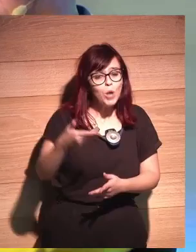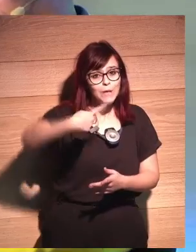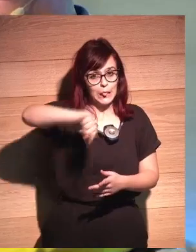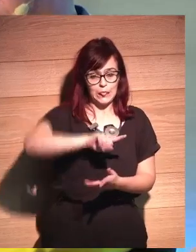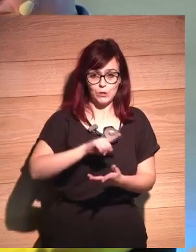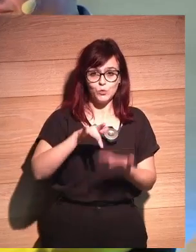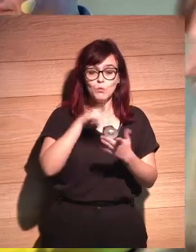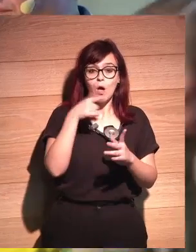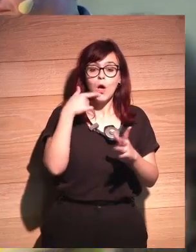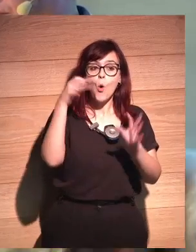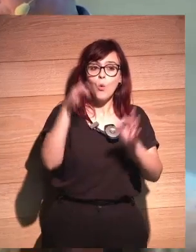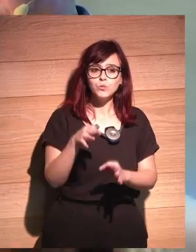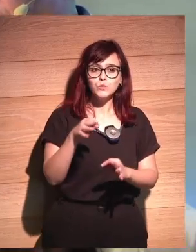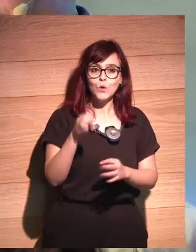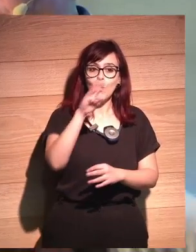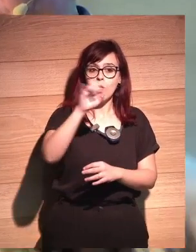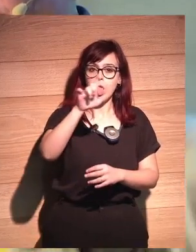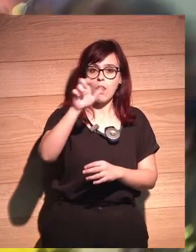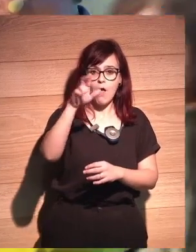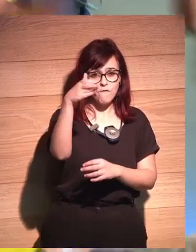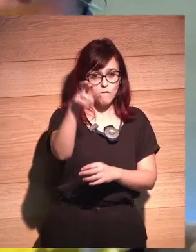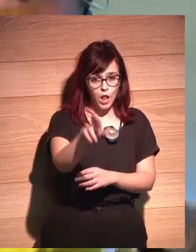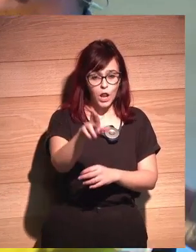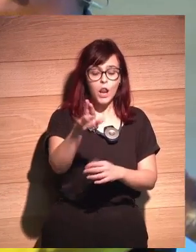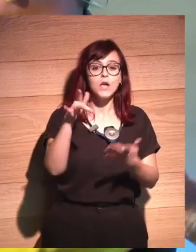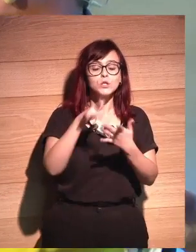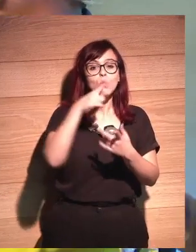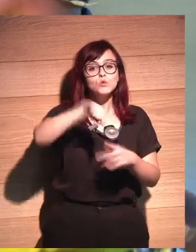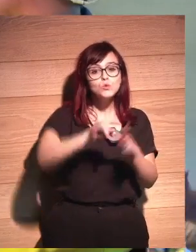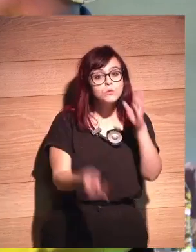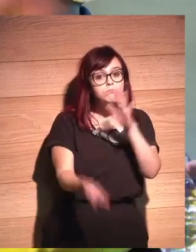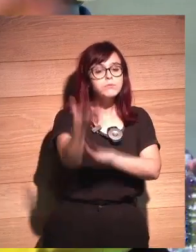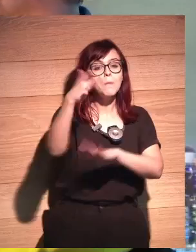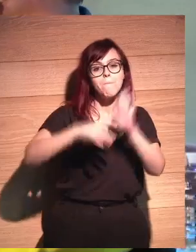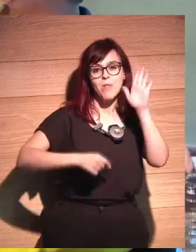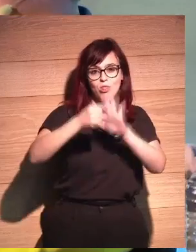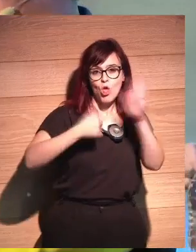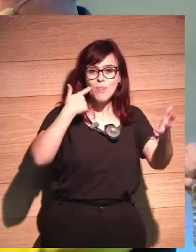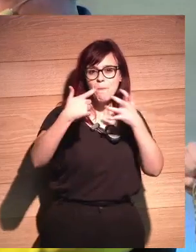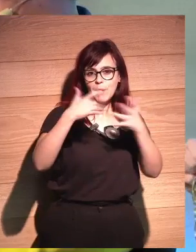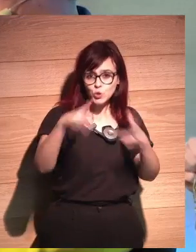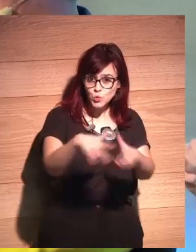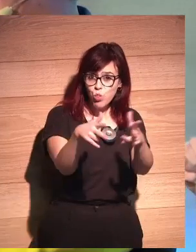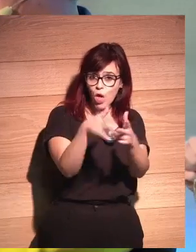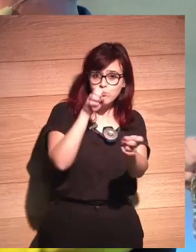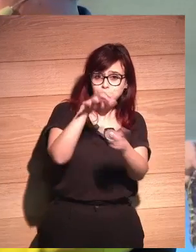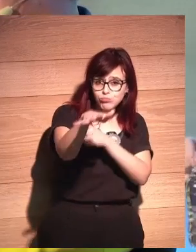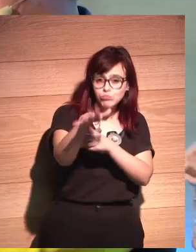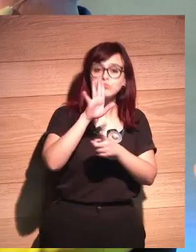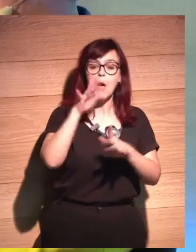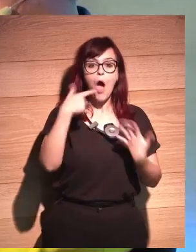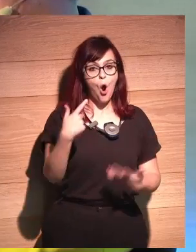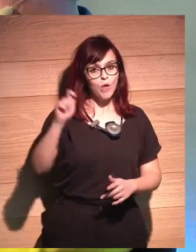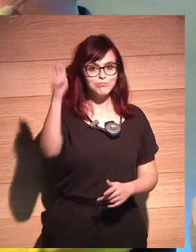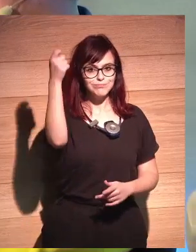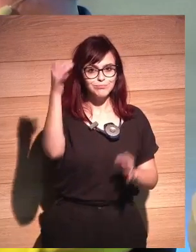and this is very important. When we created Wherever, the first thing we tried was to create a tool to measure the social